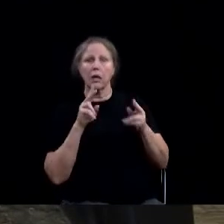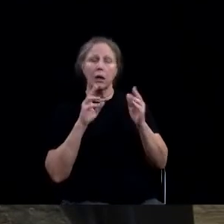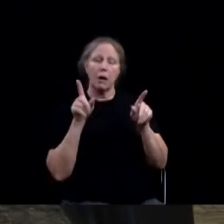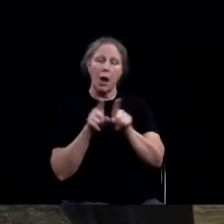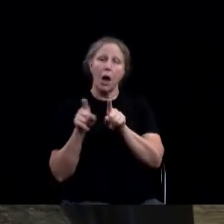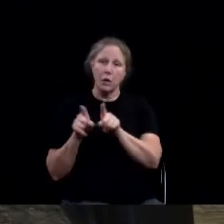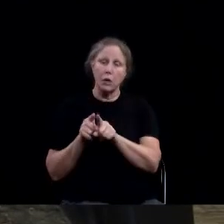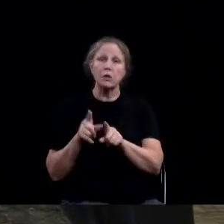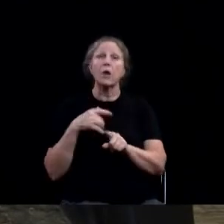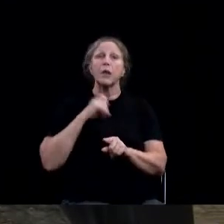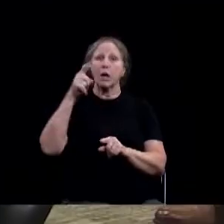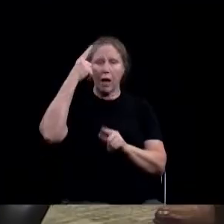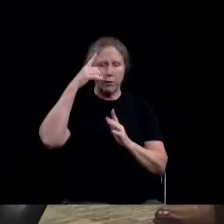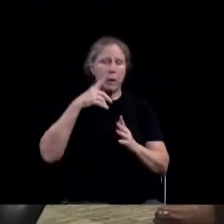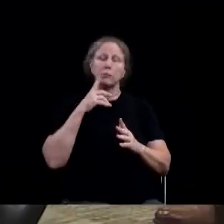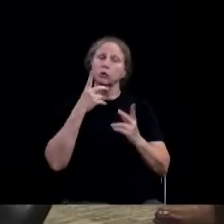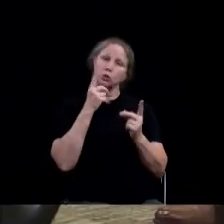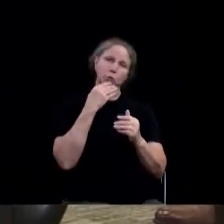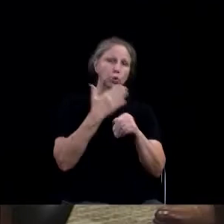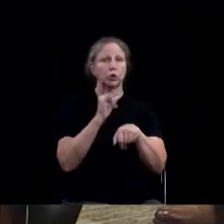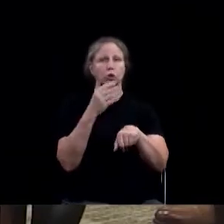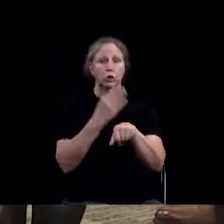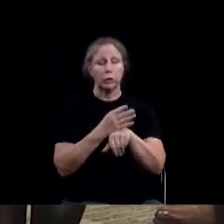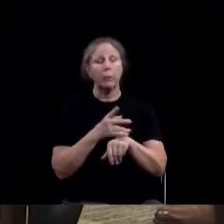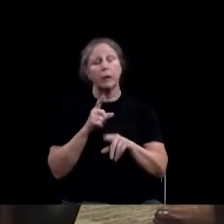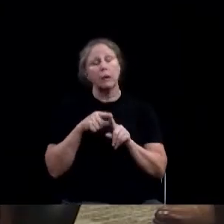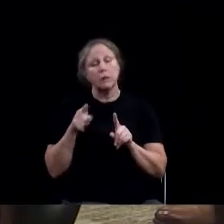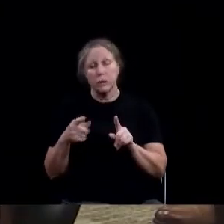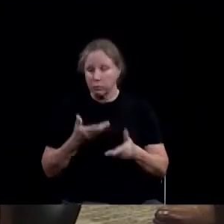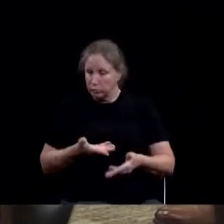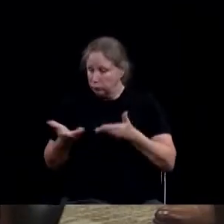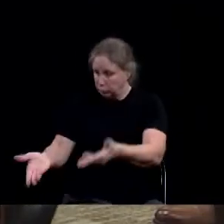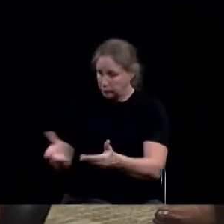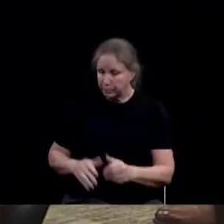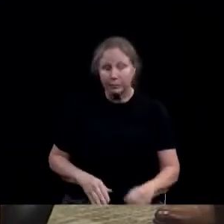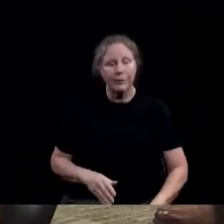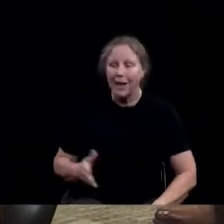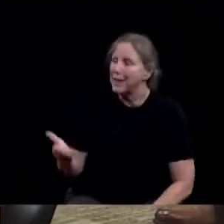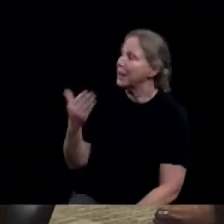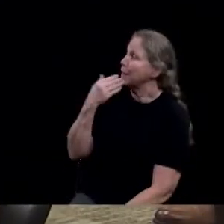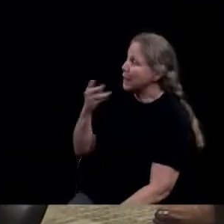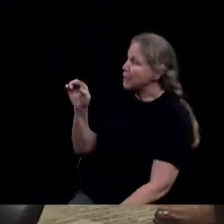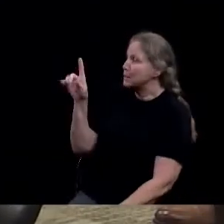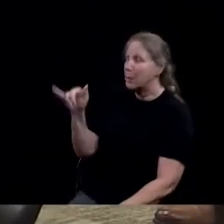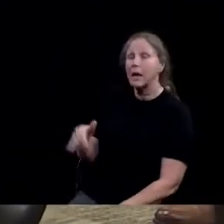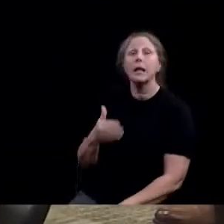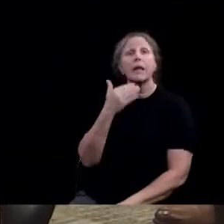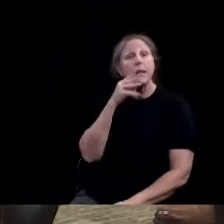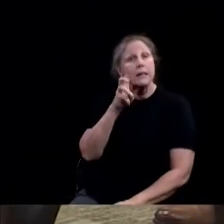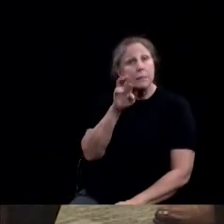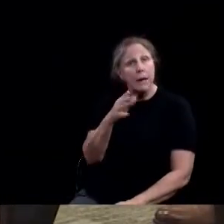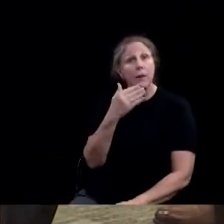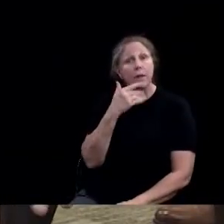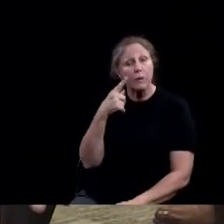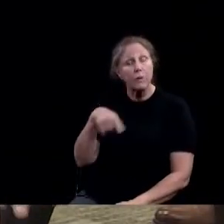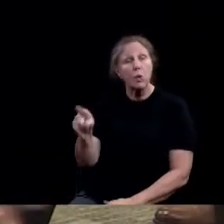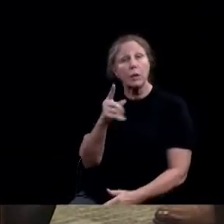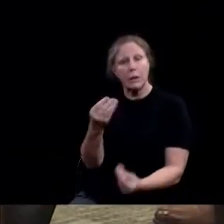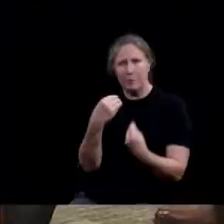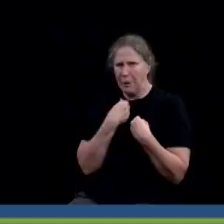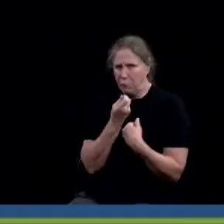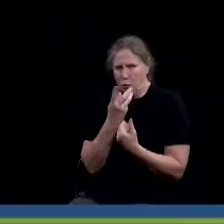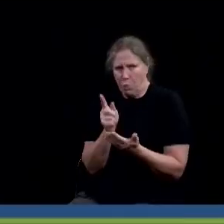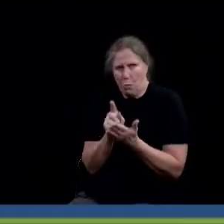to take it away. Thank you, Bradley. Thank you, Mayor. Thank you, Council, for giving me just a few moments of your time here to allow me to